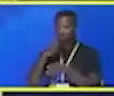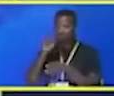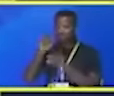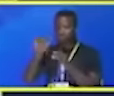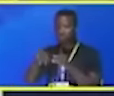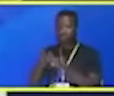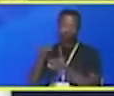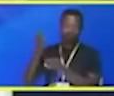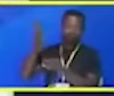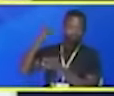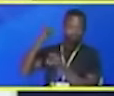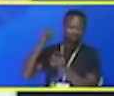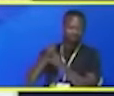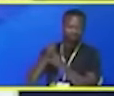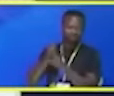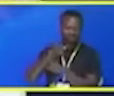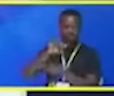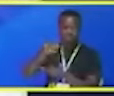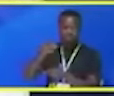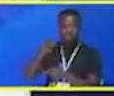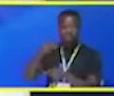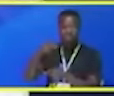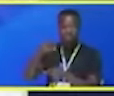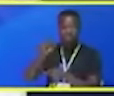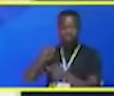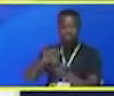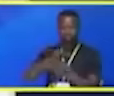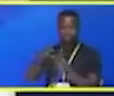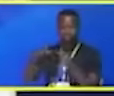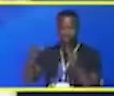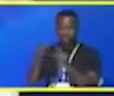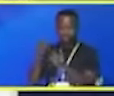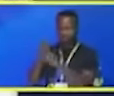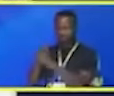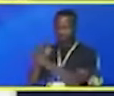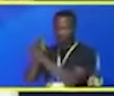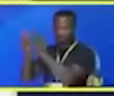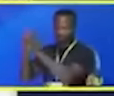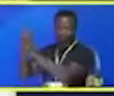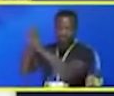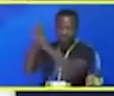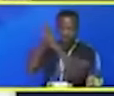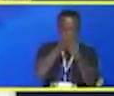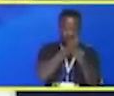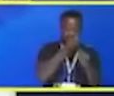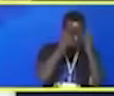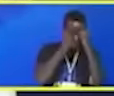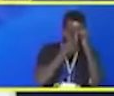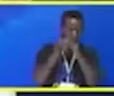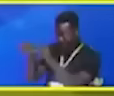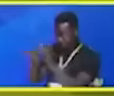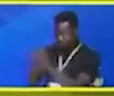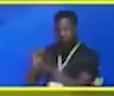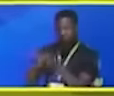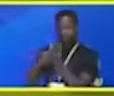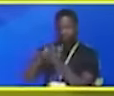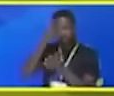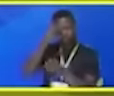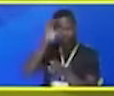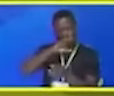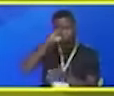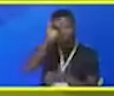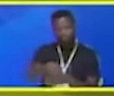it was in the days of Jehoshaphat, their enemies began to kill themselves because God released his goodness and his mercy. I'm talking